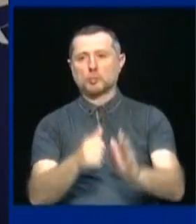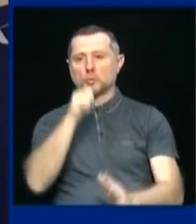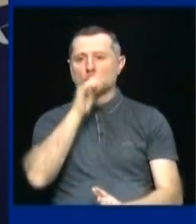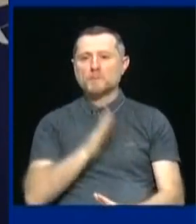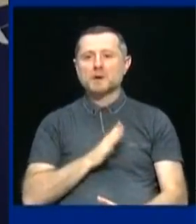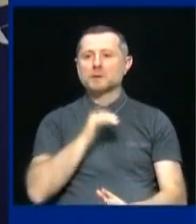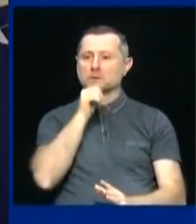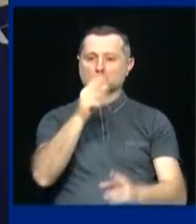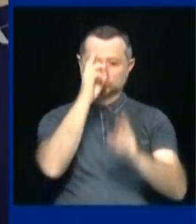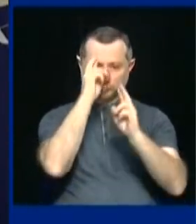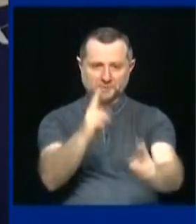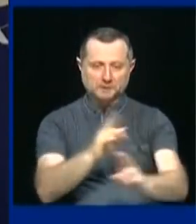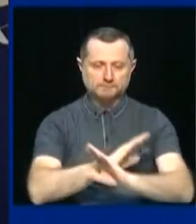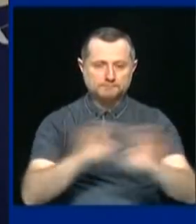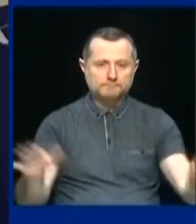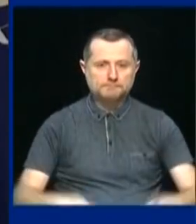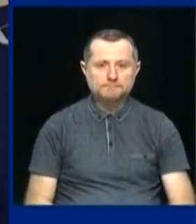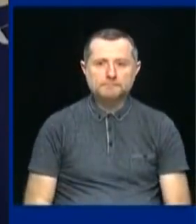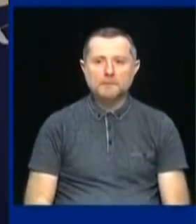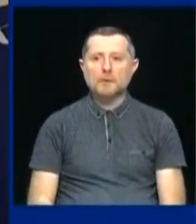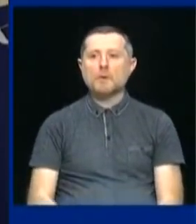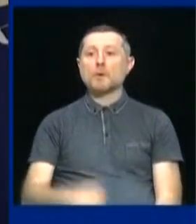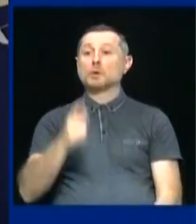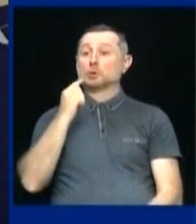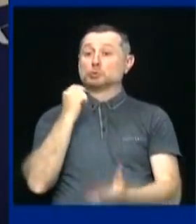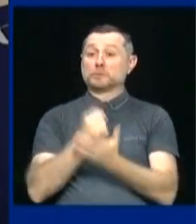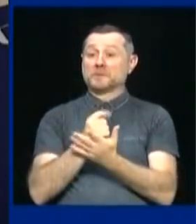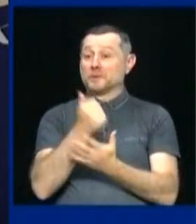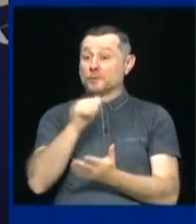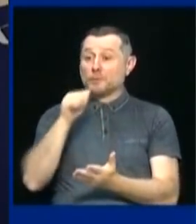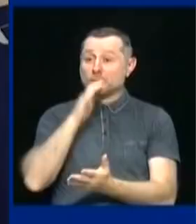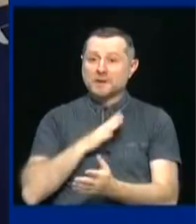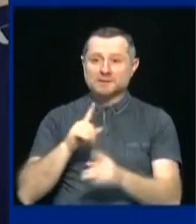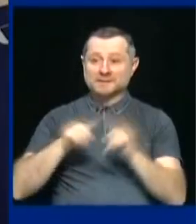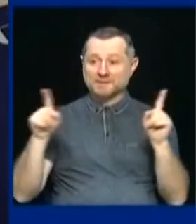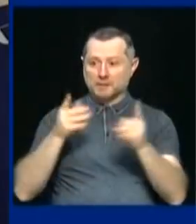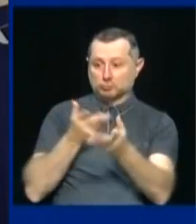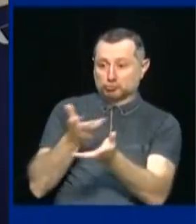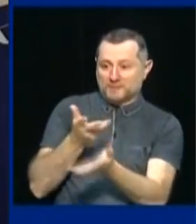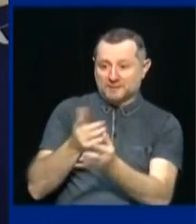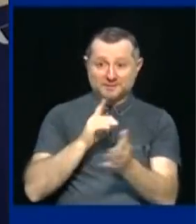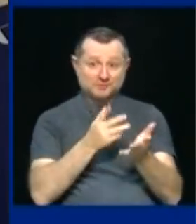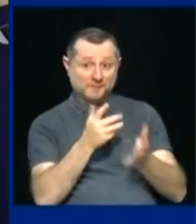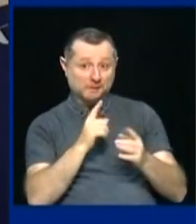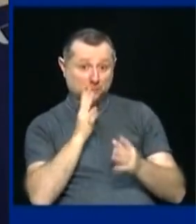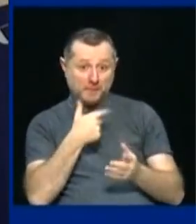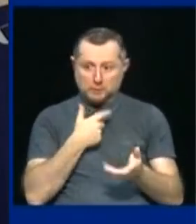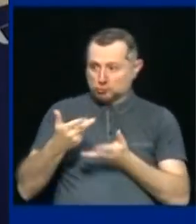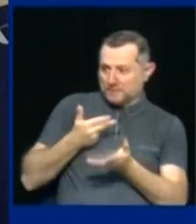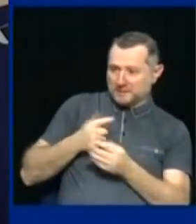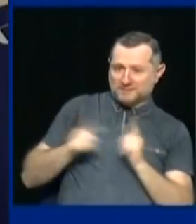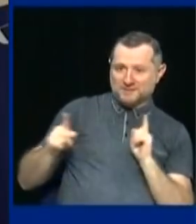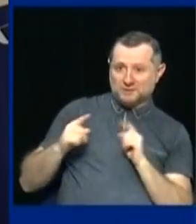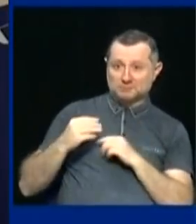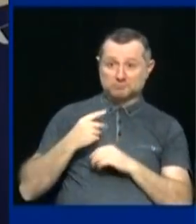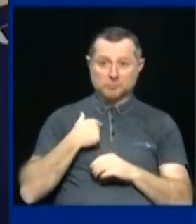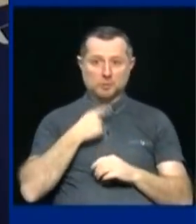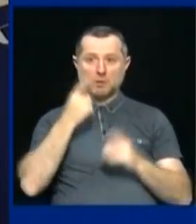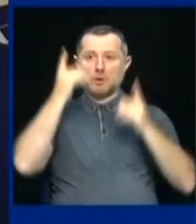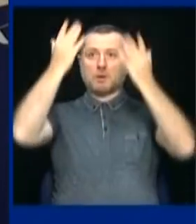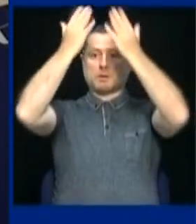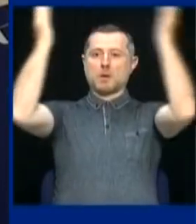woman differently than I would want them treated. And that is the God's honest